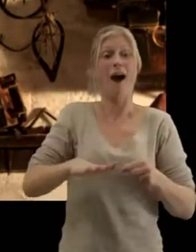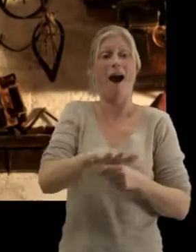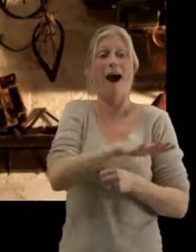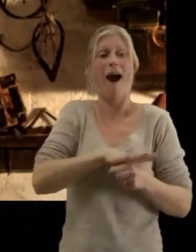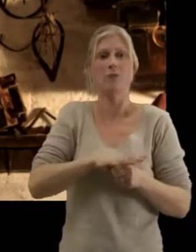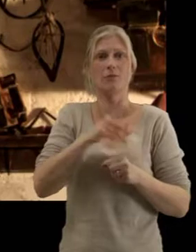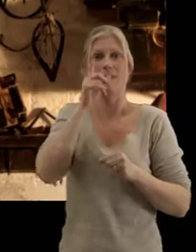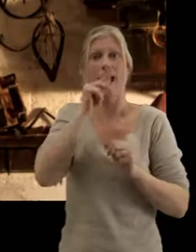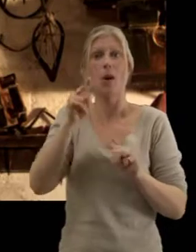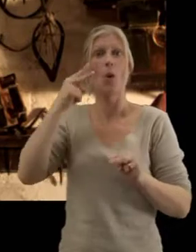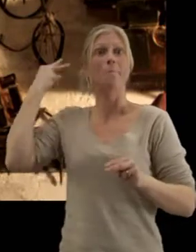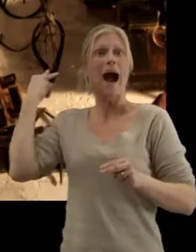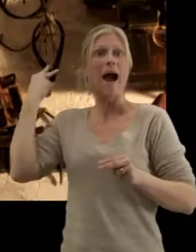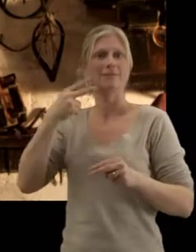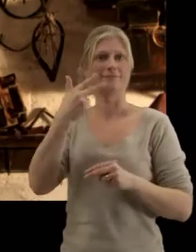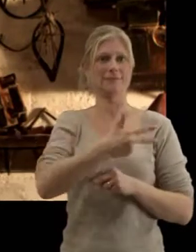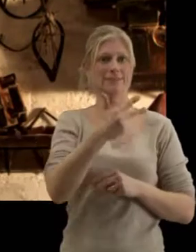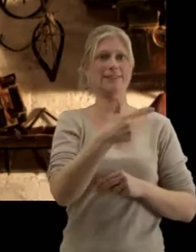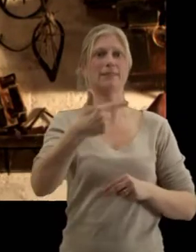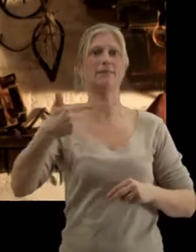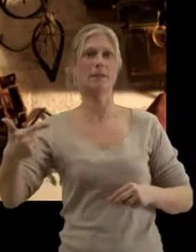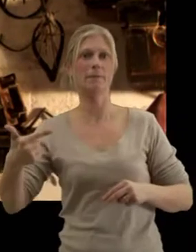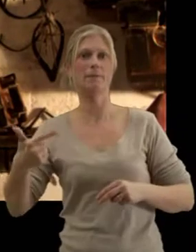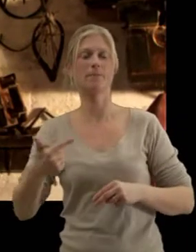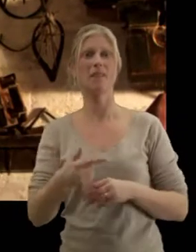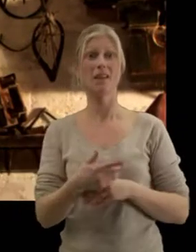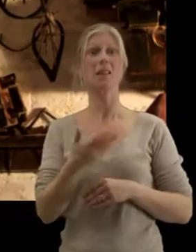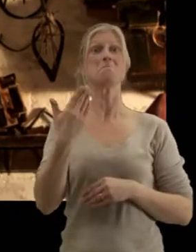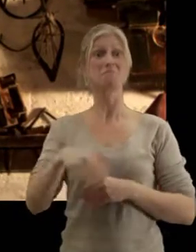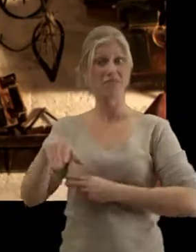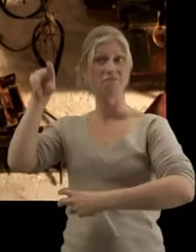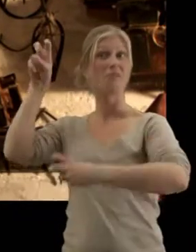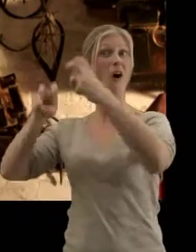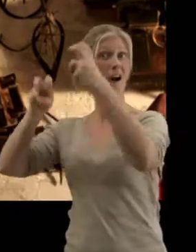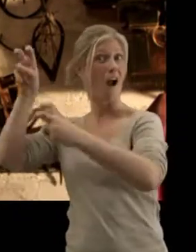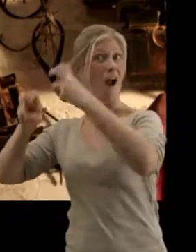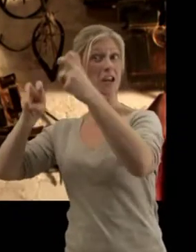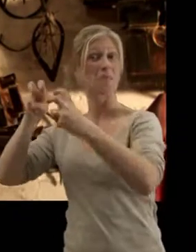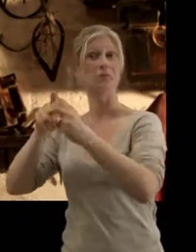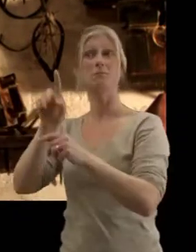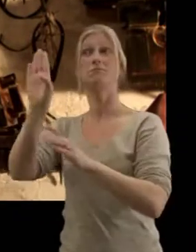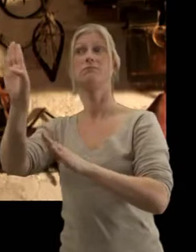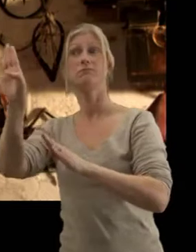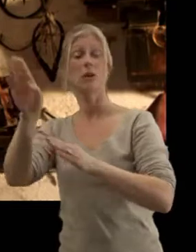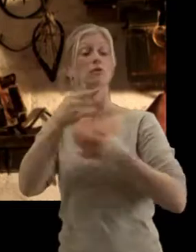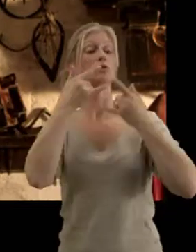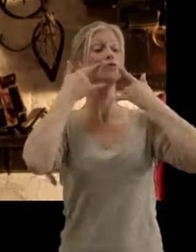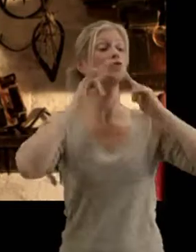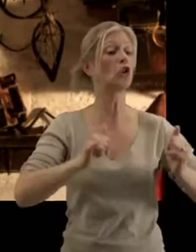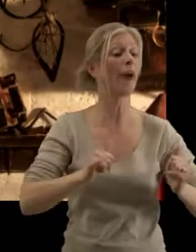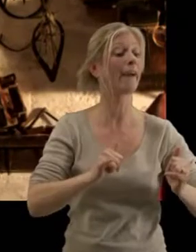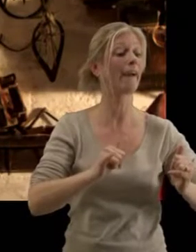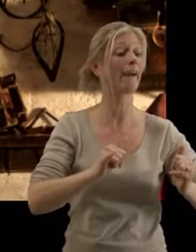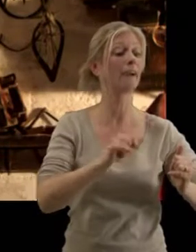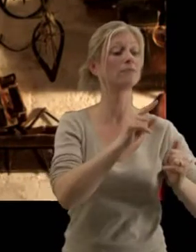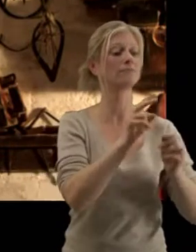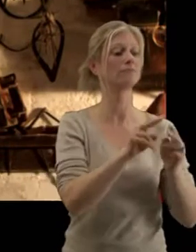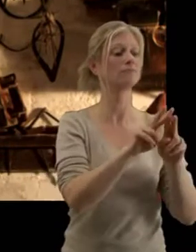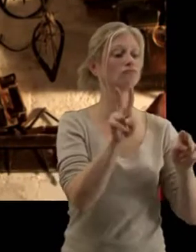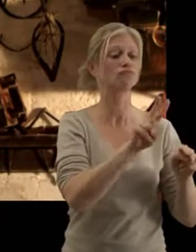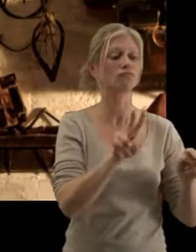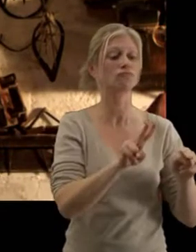to 1877. And we have settled a few arguments about what was done at what mill at a certain time. We can